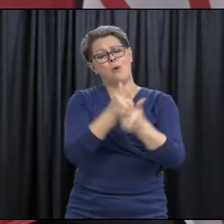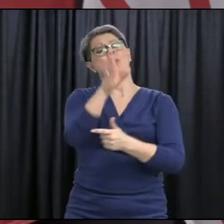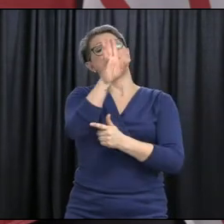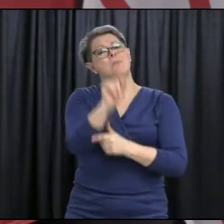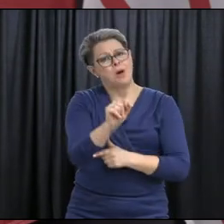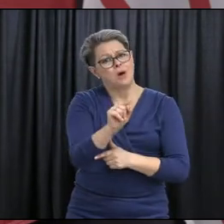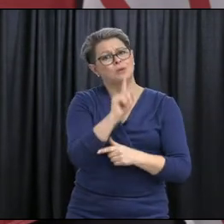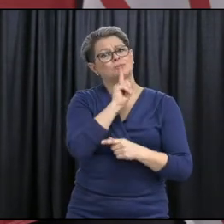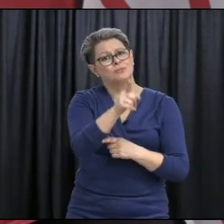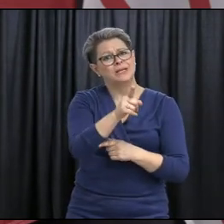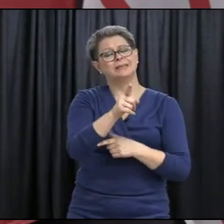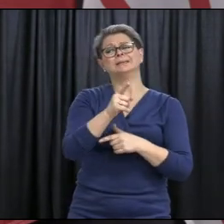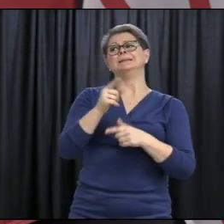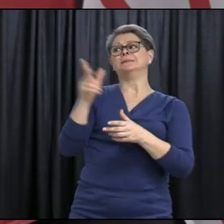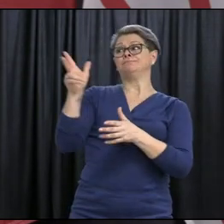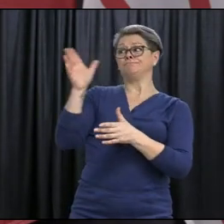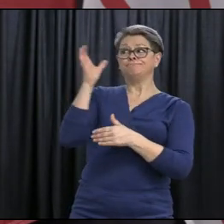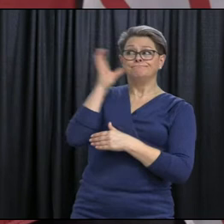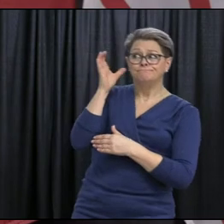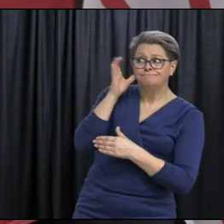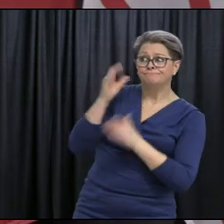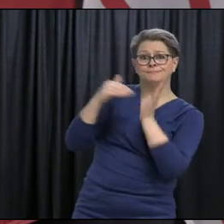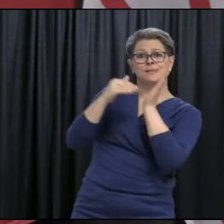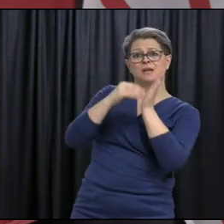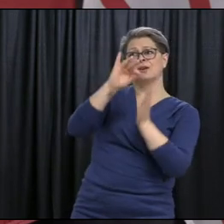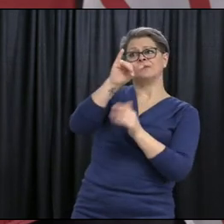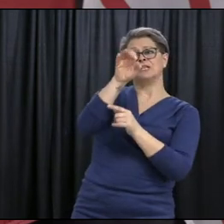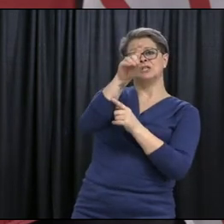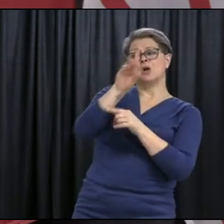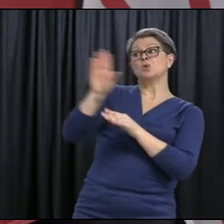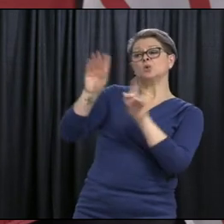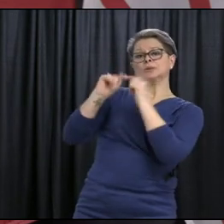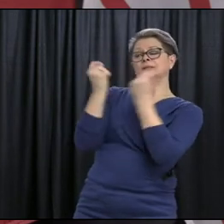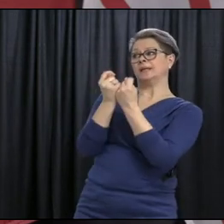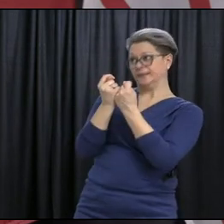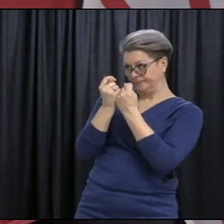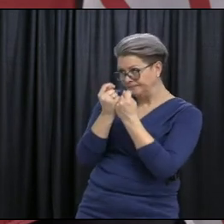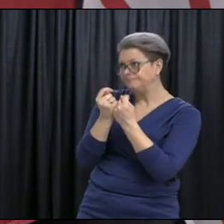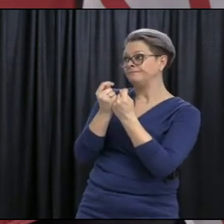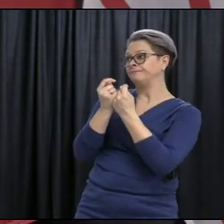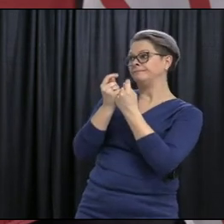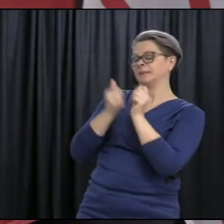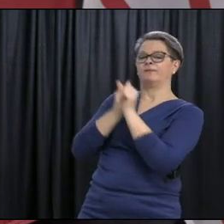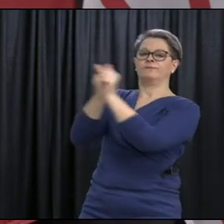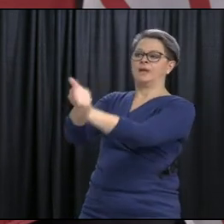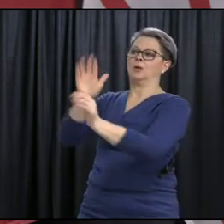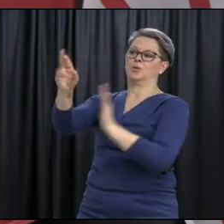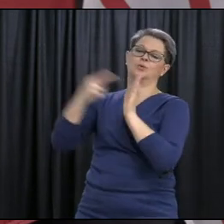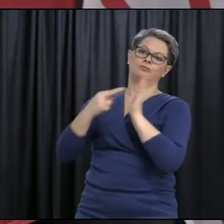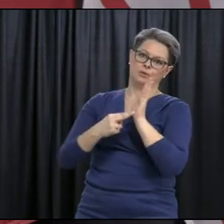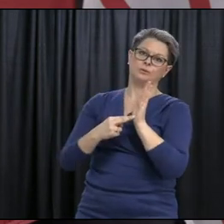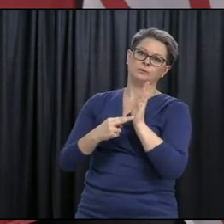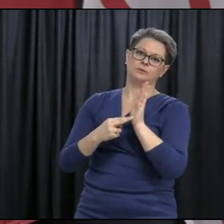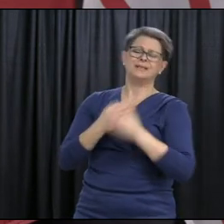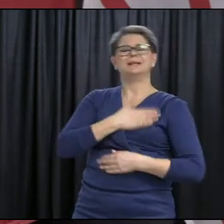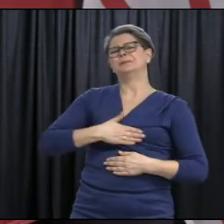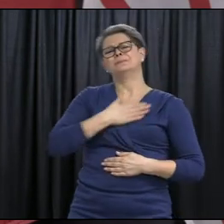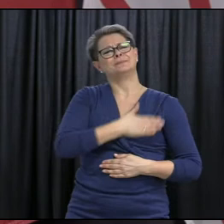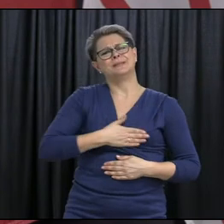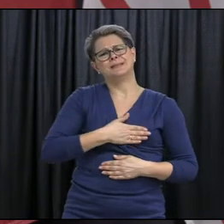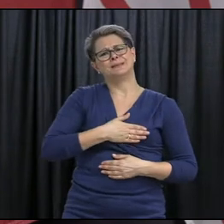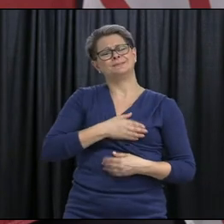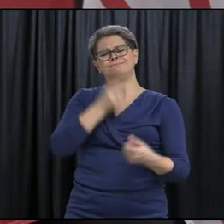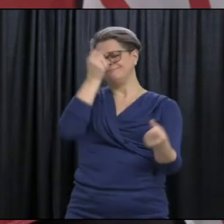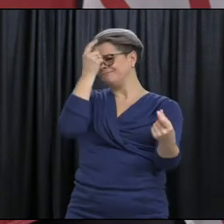guidance of Dr. Fitzgerald and her team. I'm asking for understanding and understanding